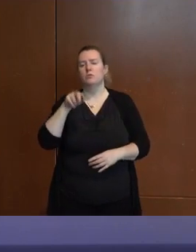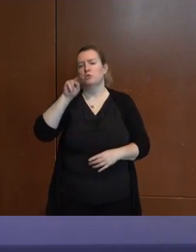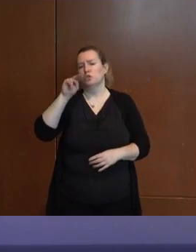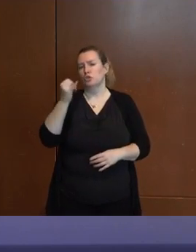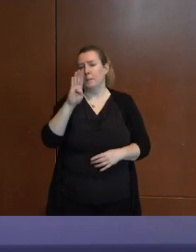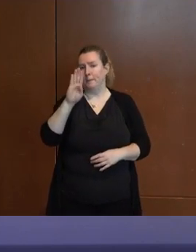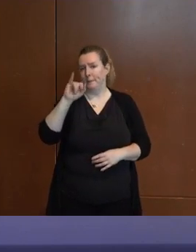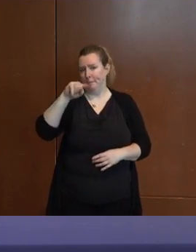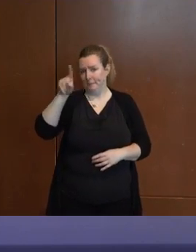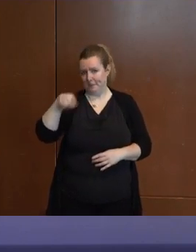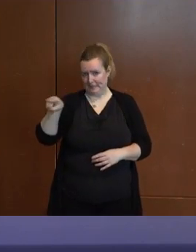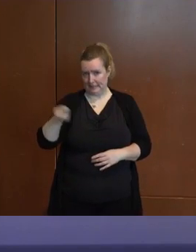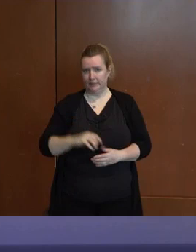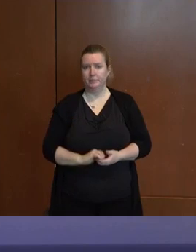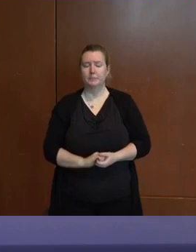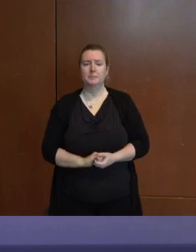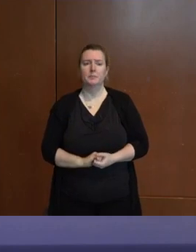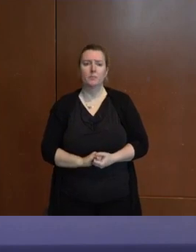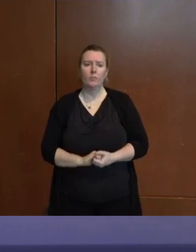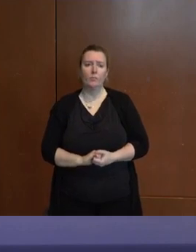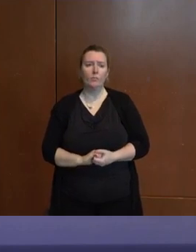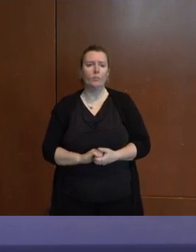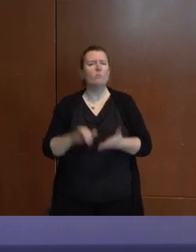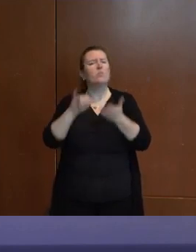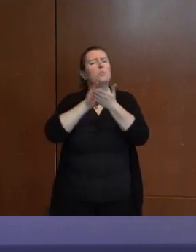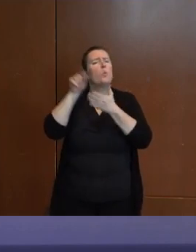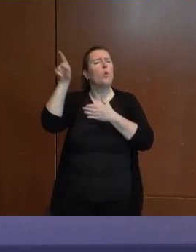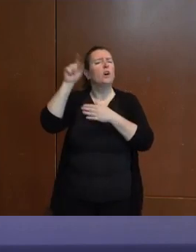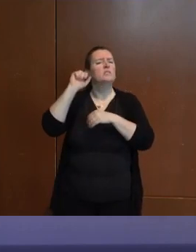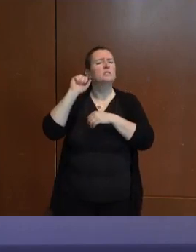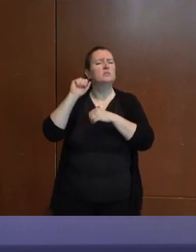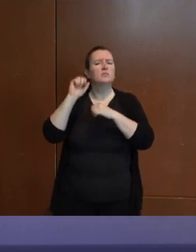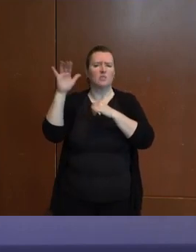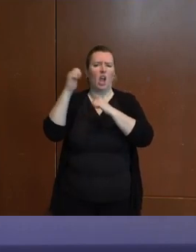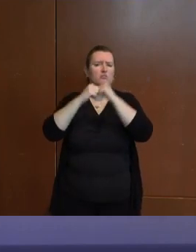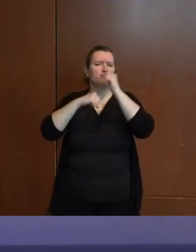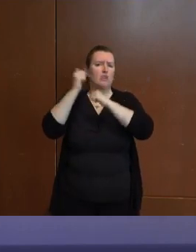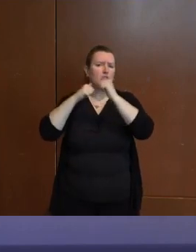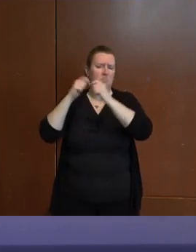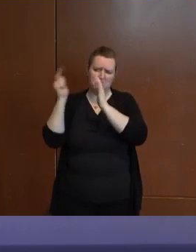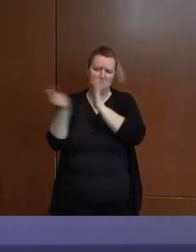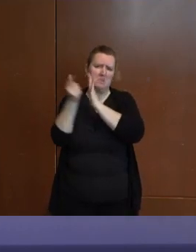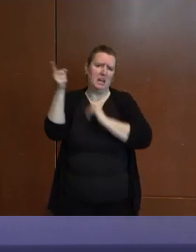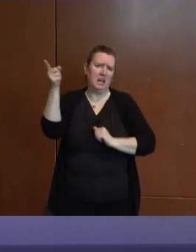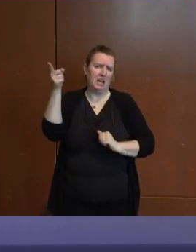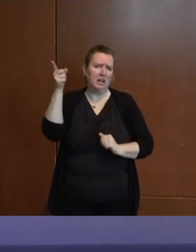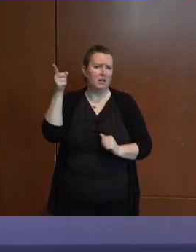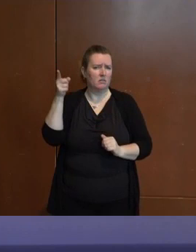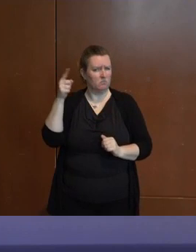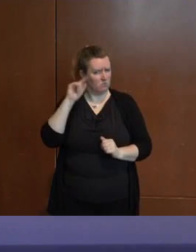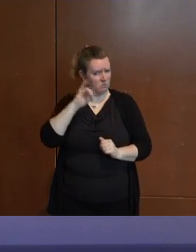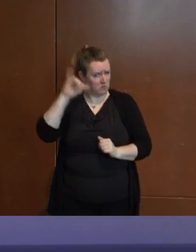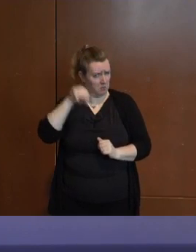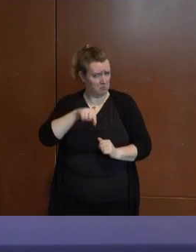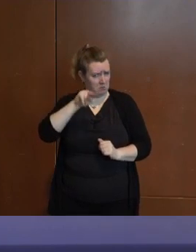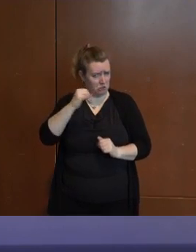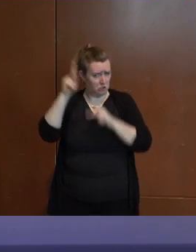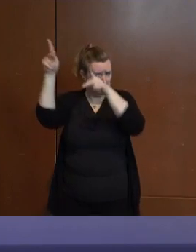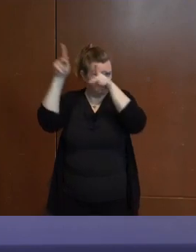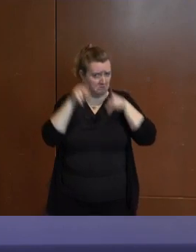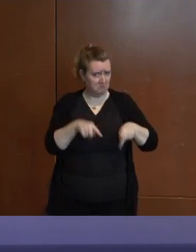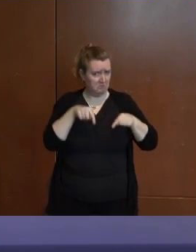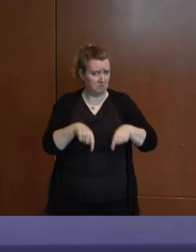construction ban that New York has put in place in the next couple days? Are you reconsidering New Jersey's rules on that?